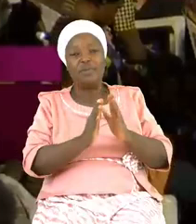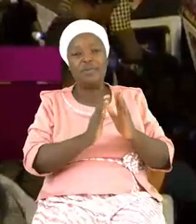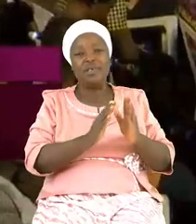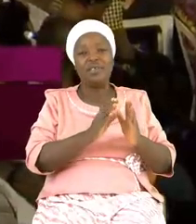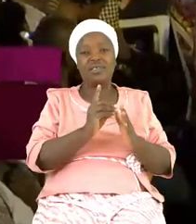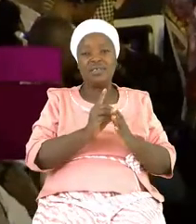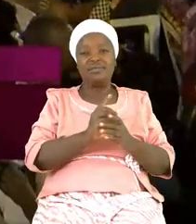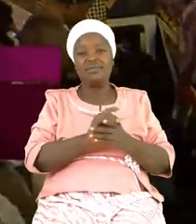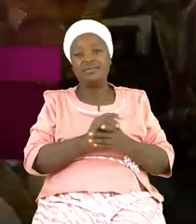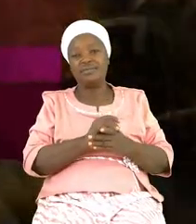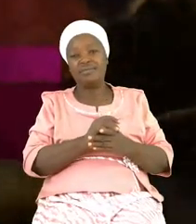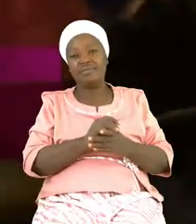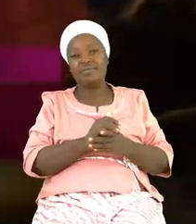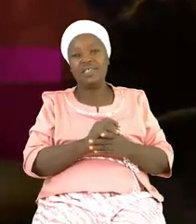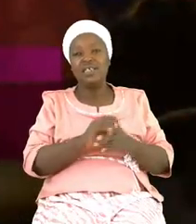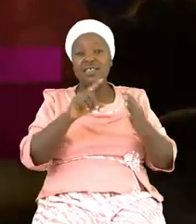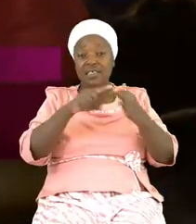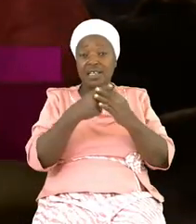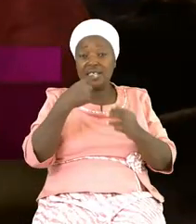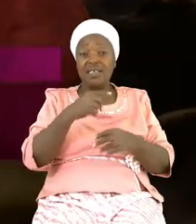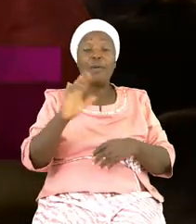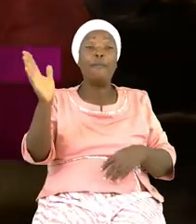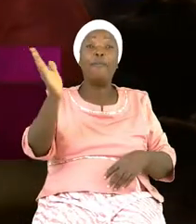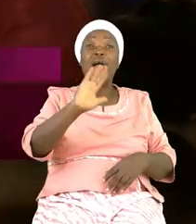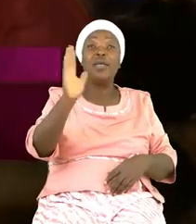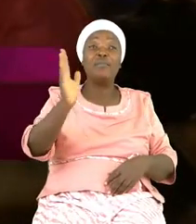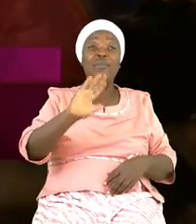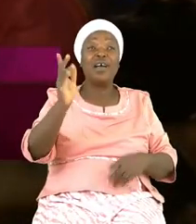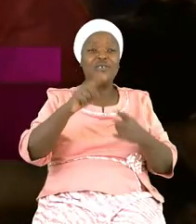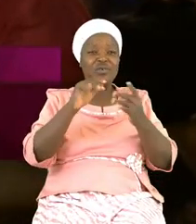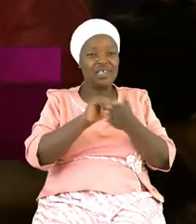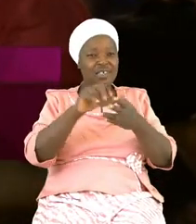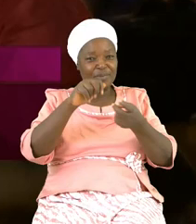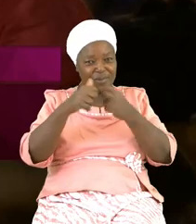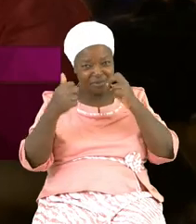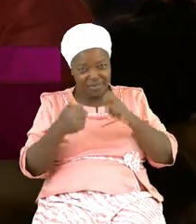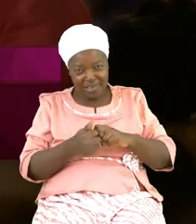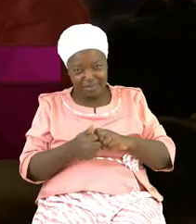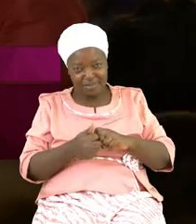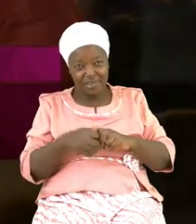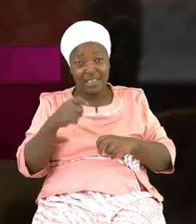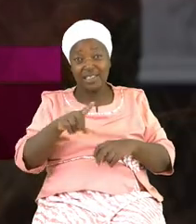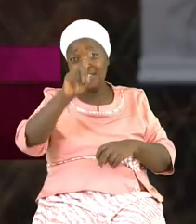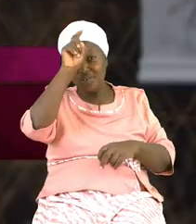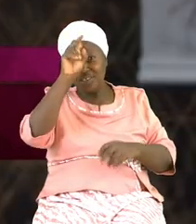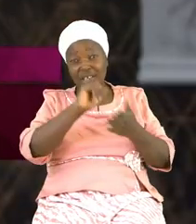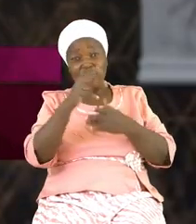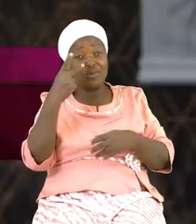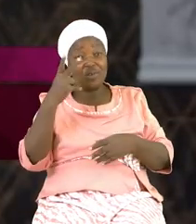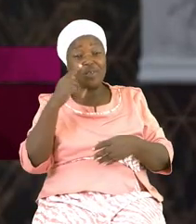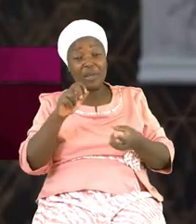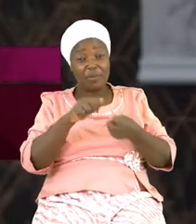Start saying bye-bye to that problem. The Jishan you saw, the problem you saw,